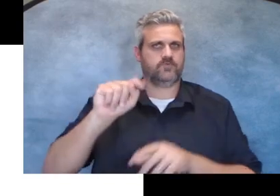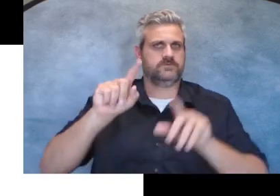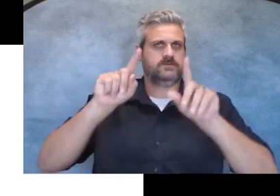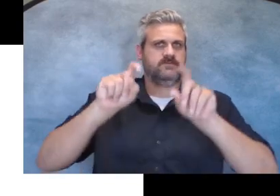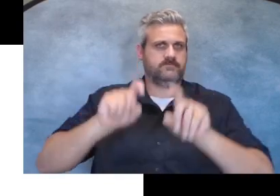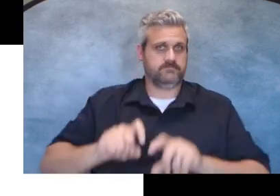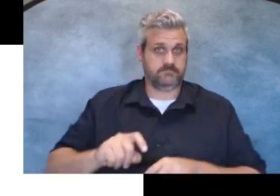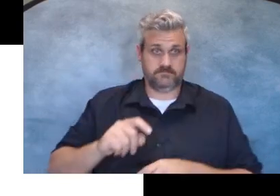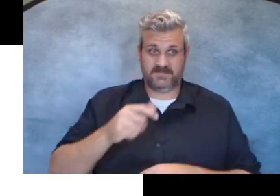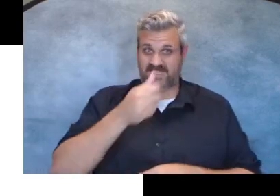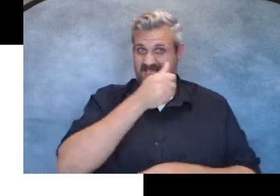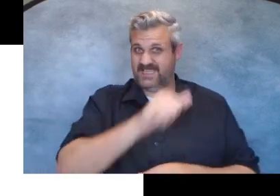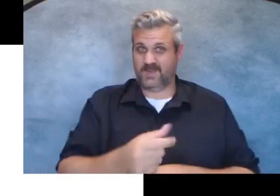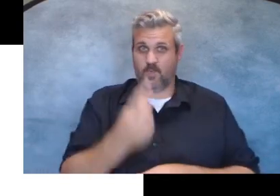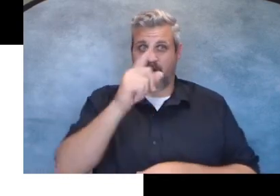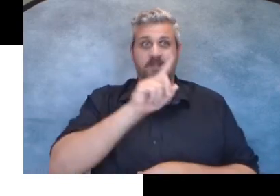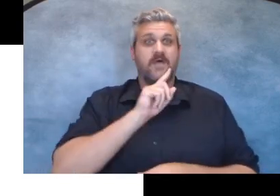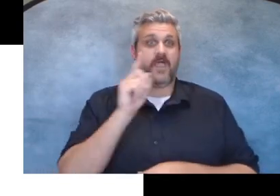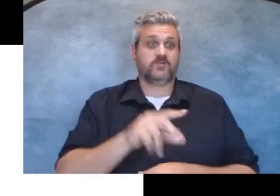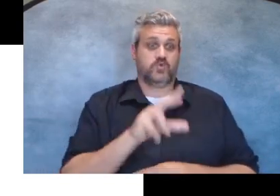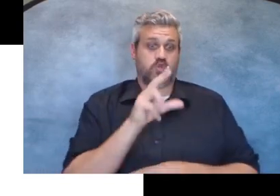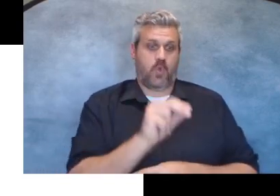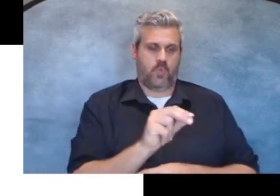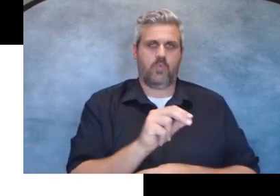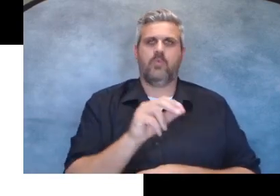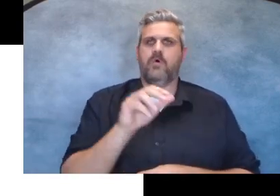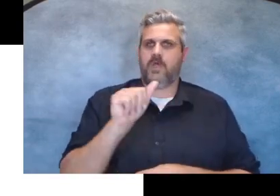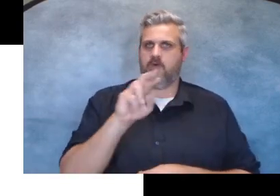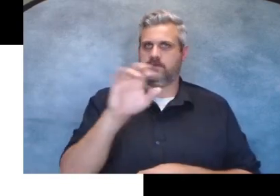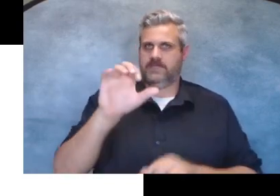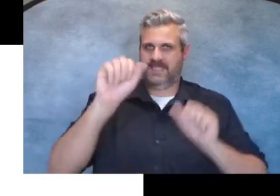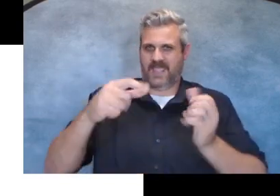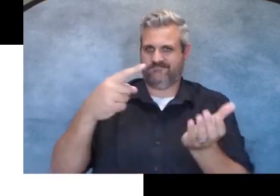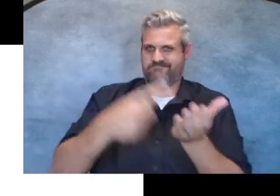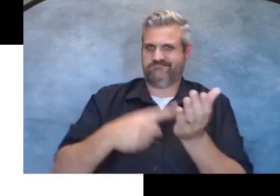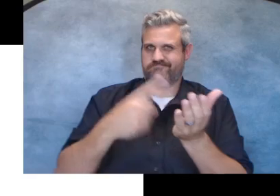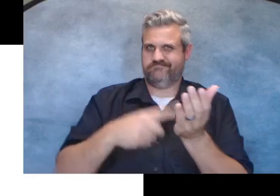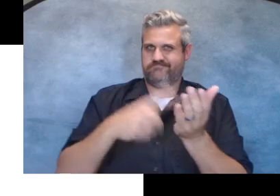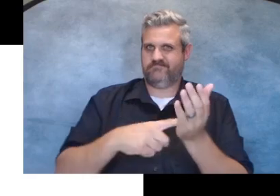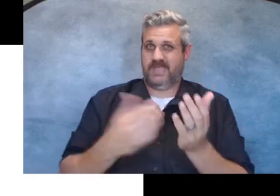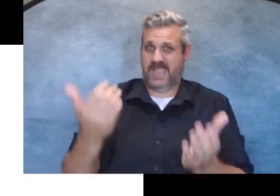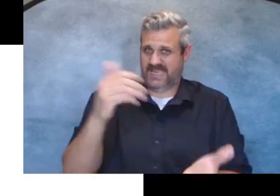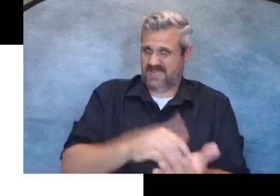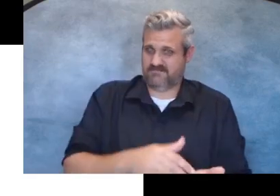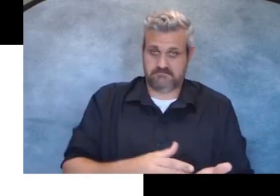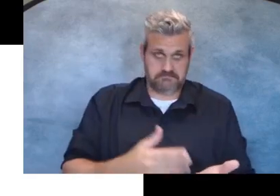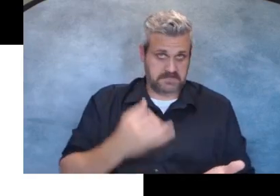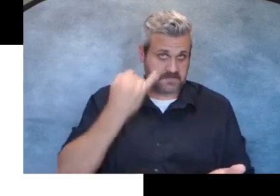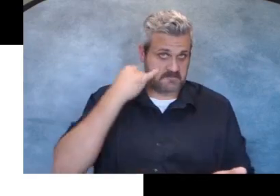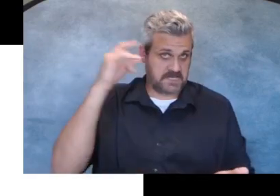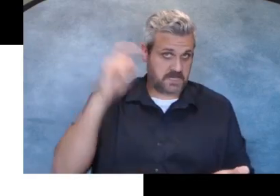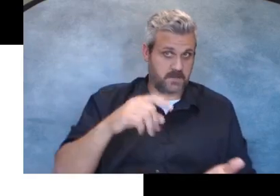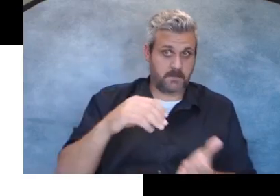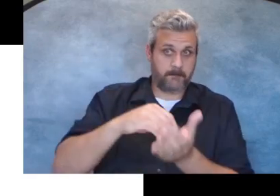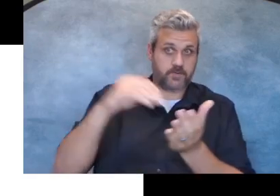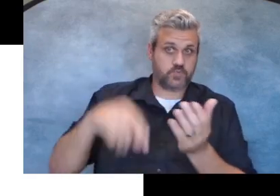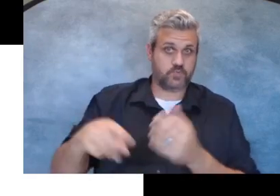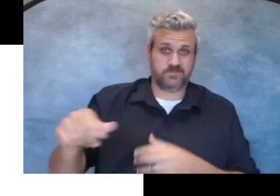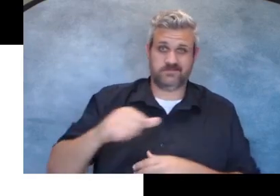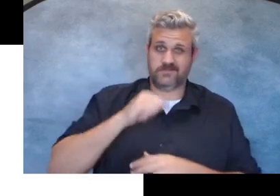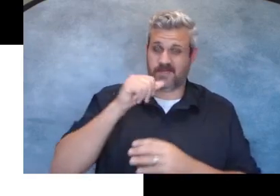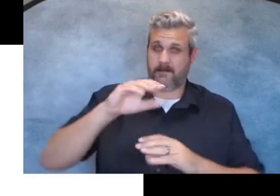assessment. If any answer is no, the ARC may discuss the question again if needed, but the student does not